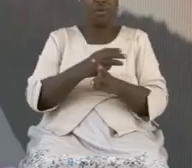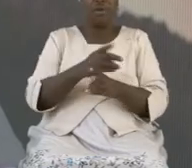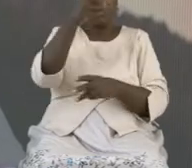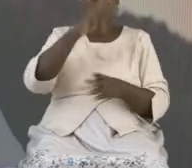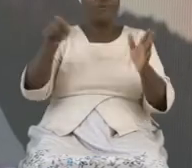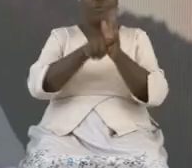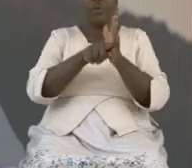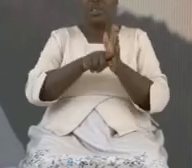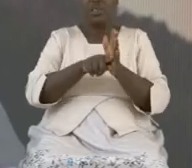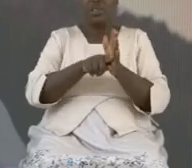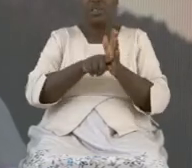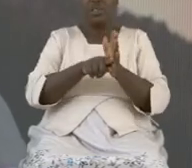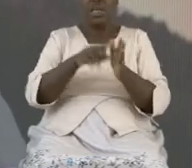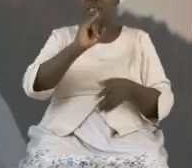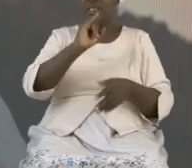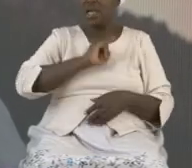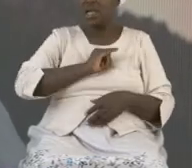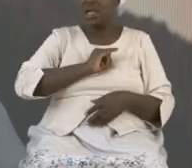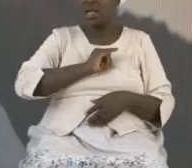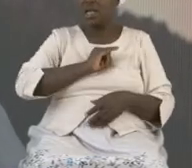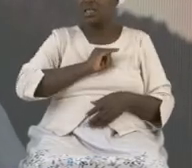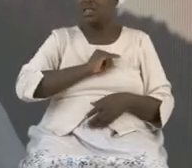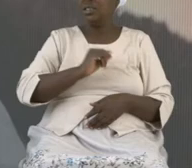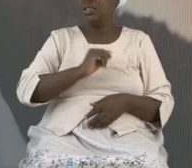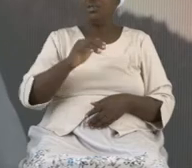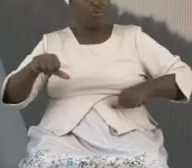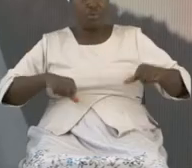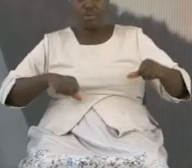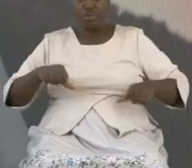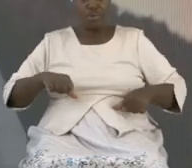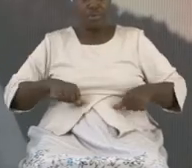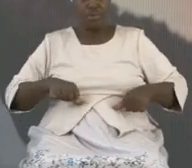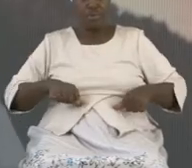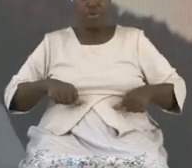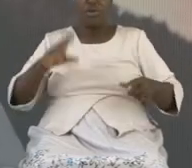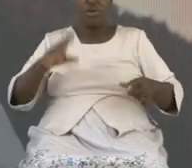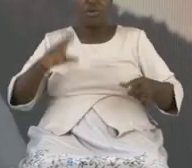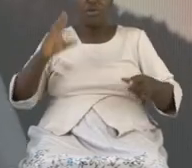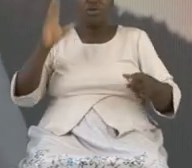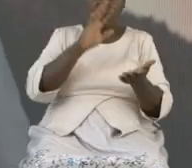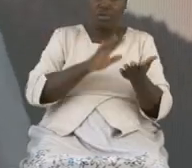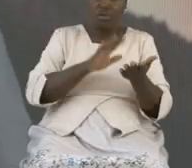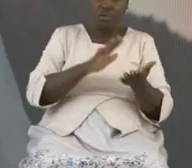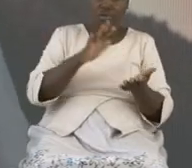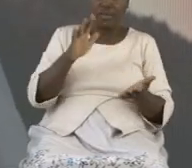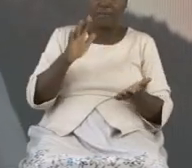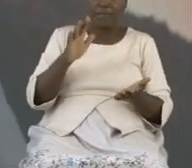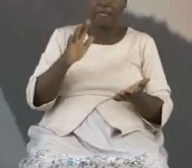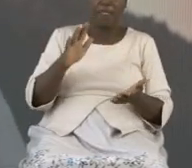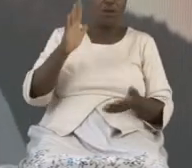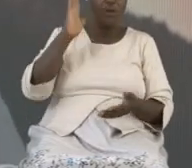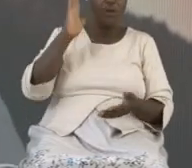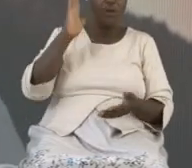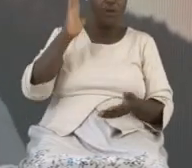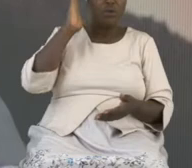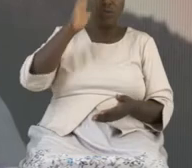I should boast, should glory, should brag,